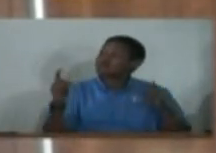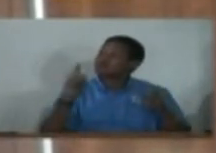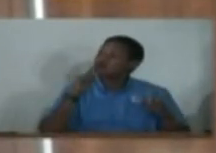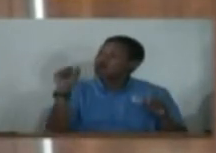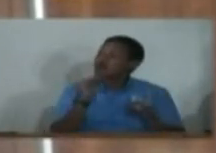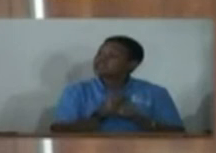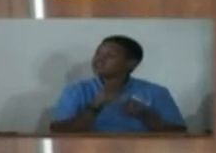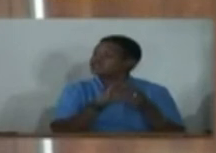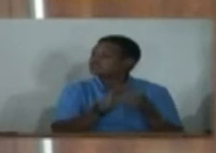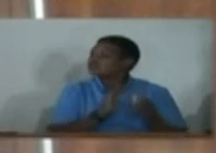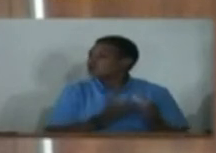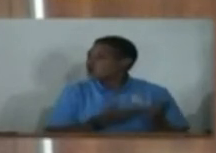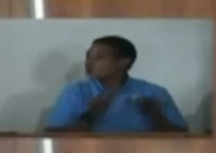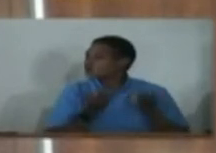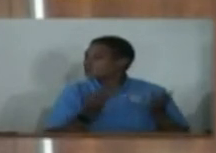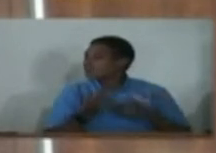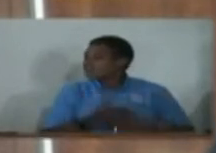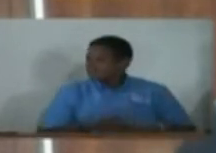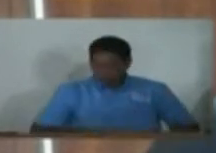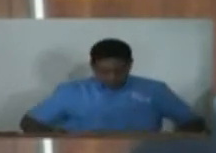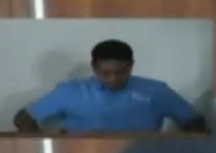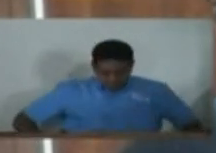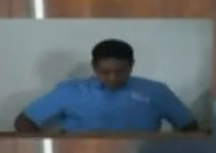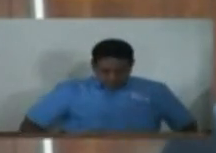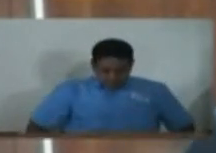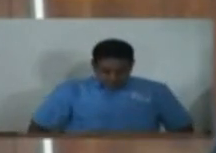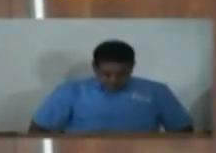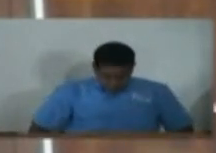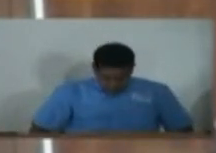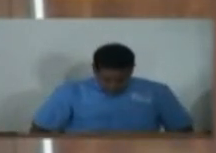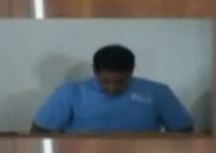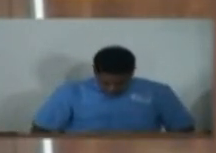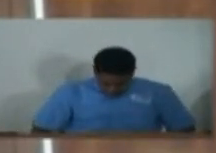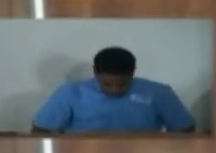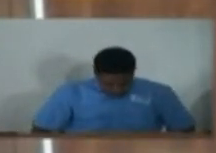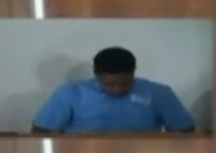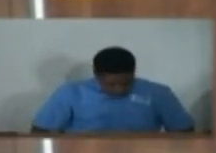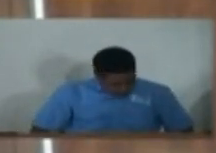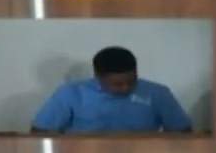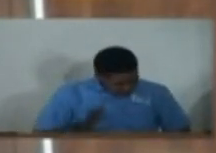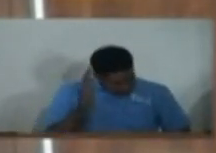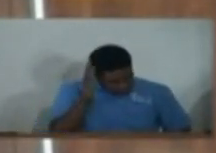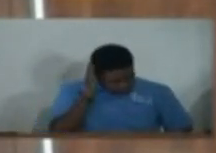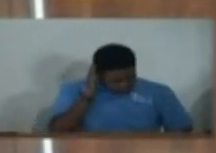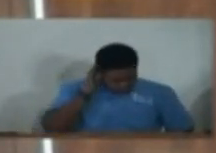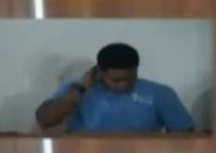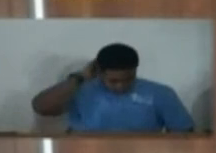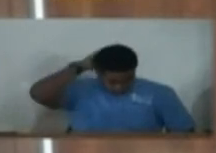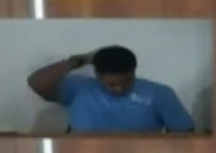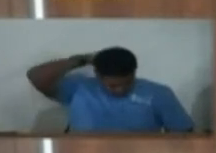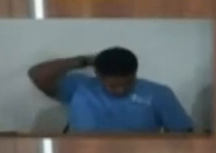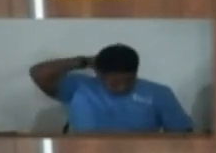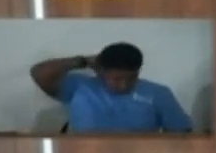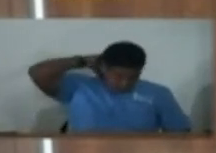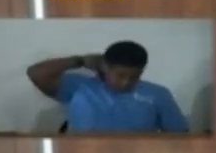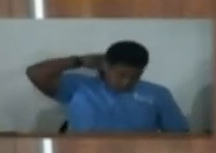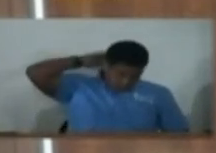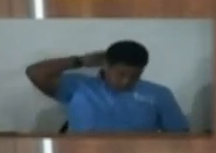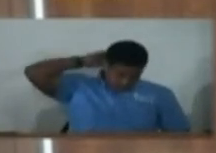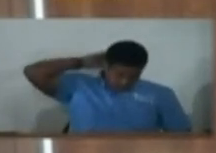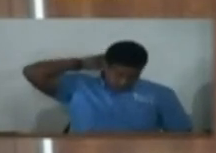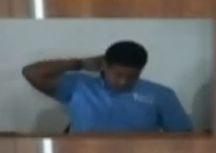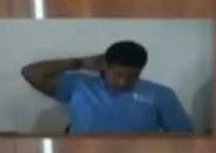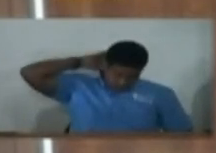terms of our services. Madam Speaker, anywhere that I traveled in the world, and I'm sure it happened with you and with all of us, the thing